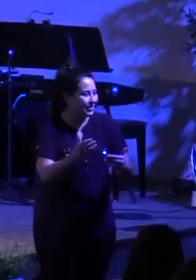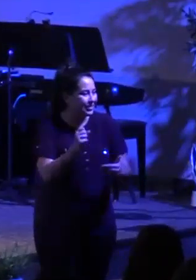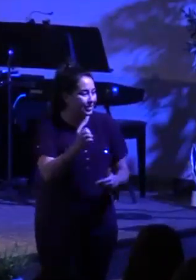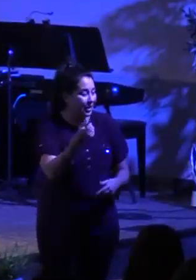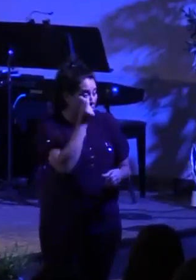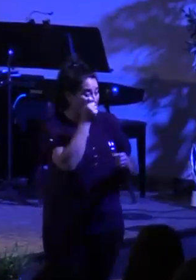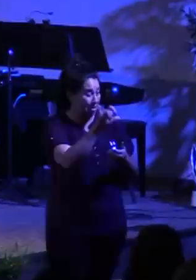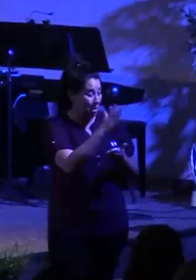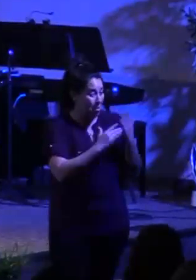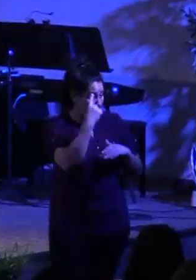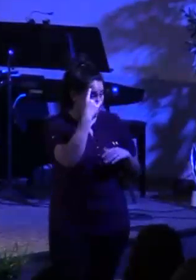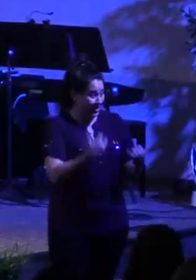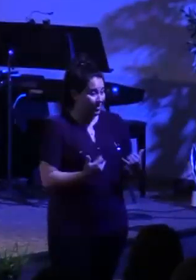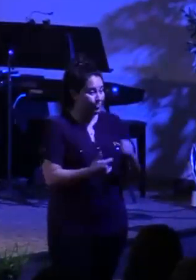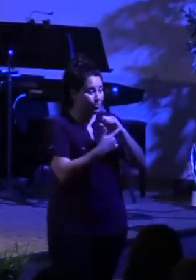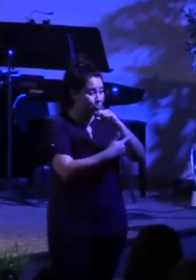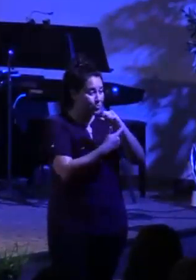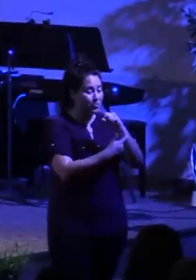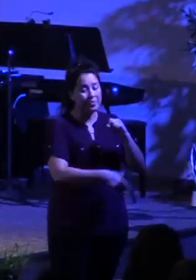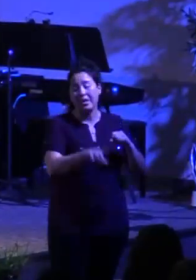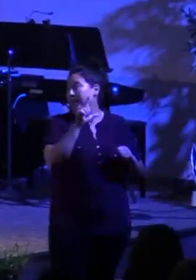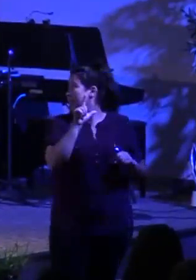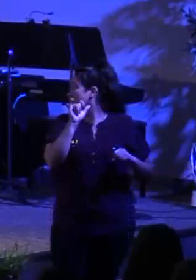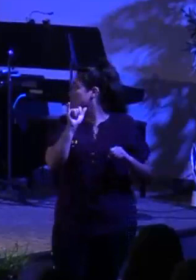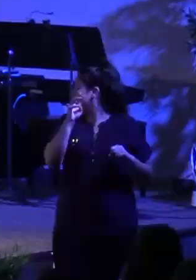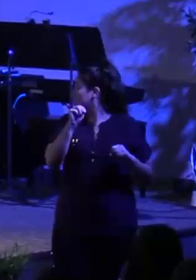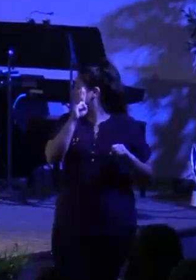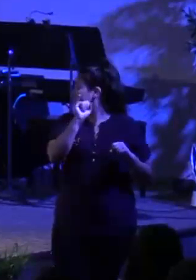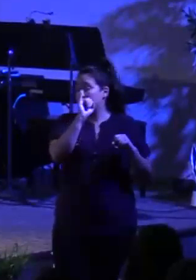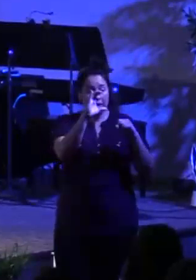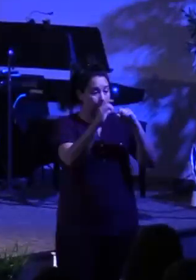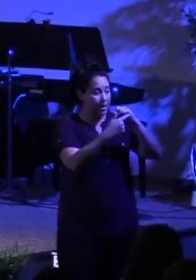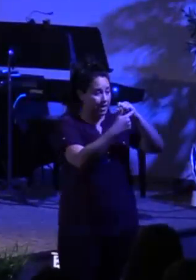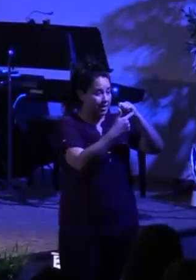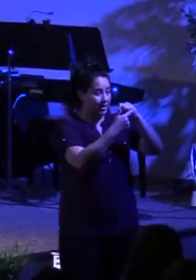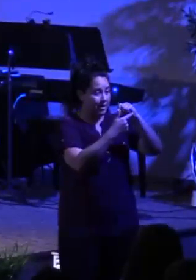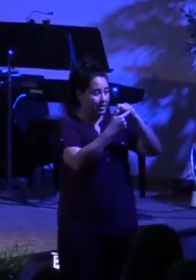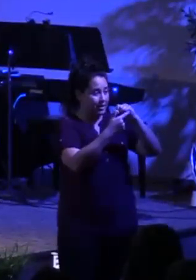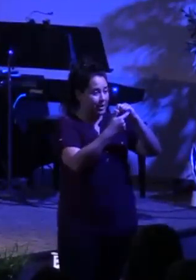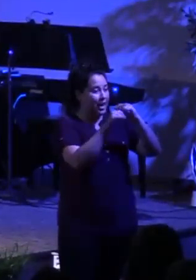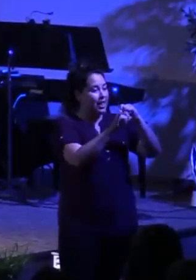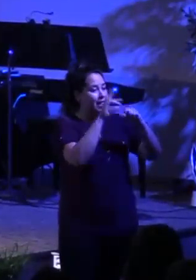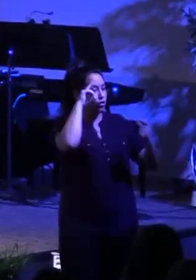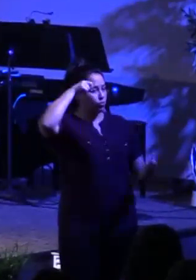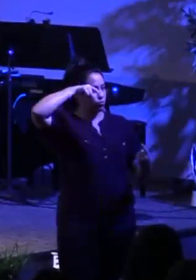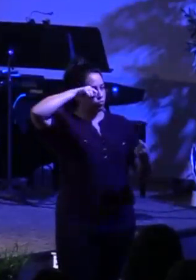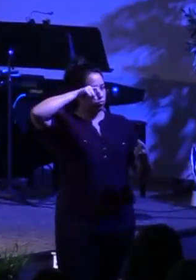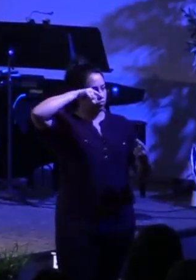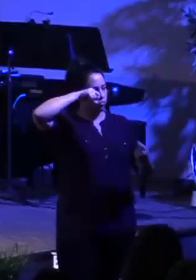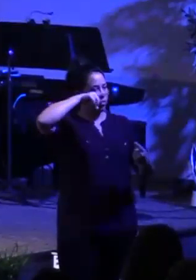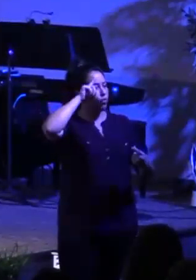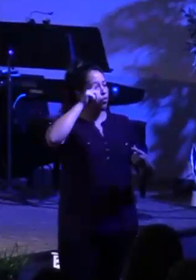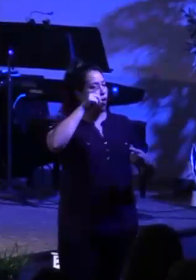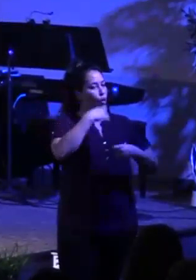reptilian brain now, right? Okay, limbic system is the thing that translates those signals and creates emotions,